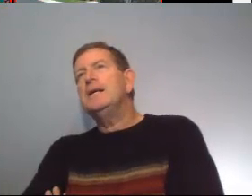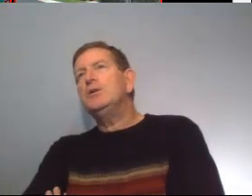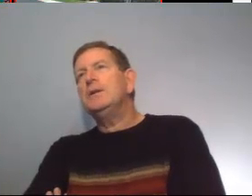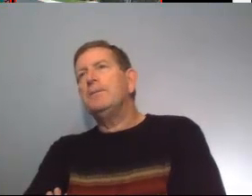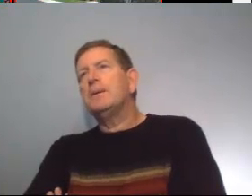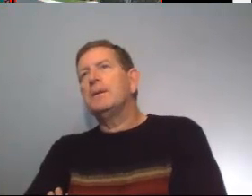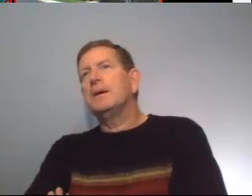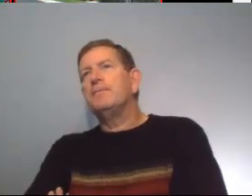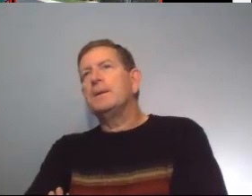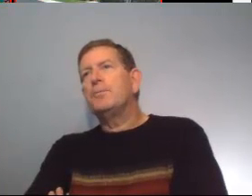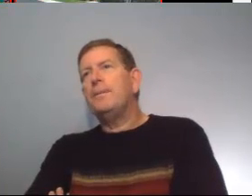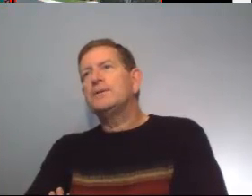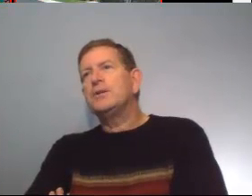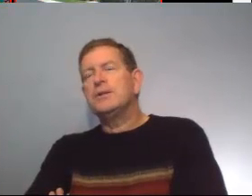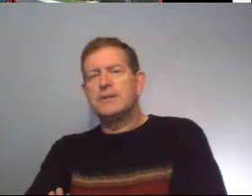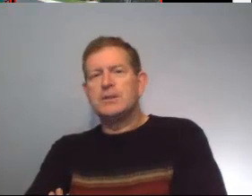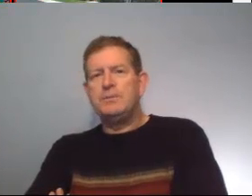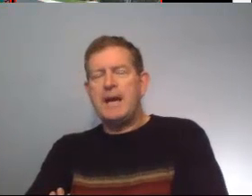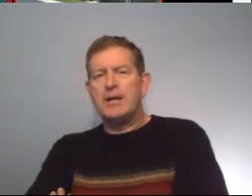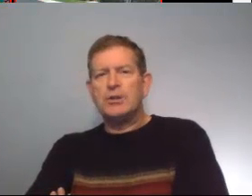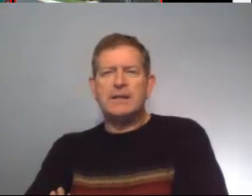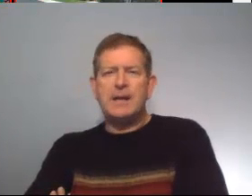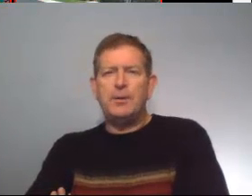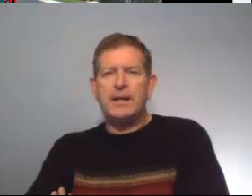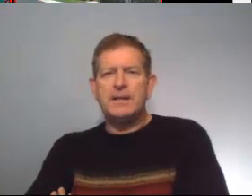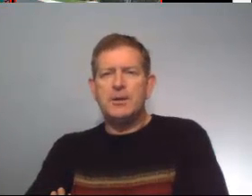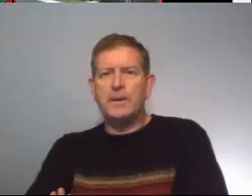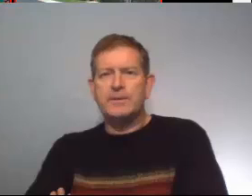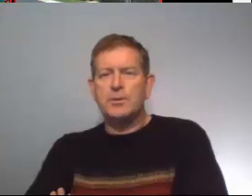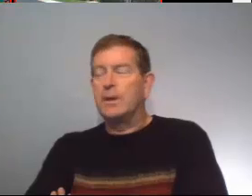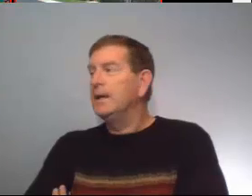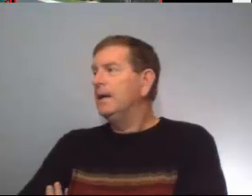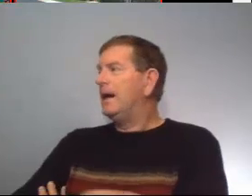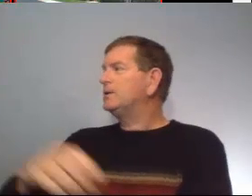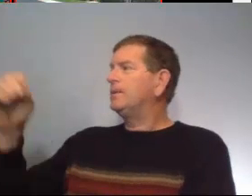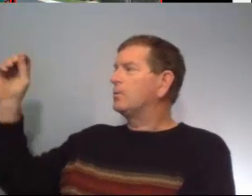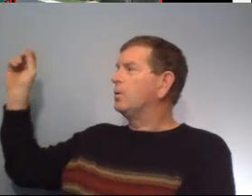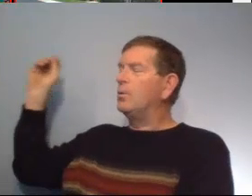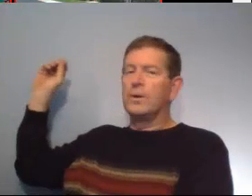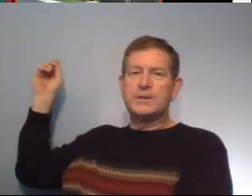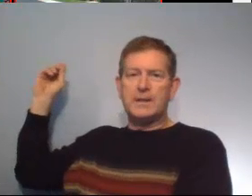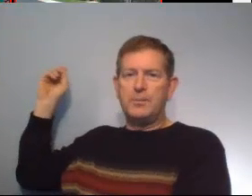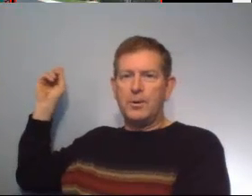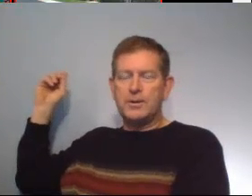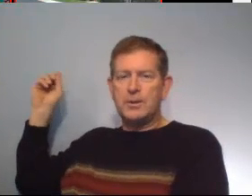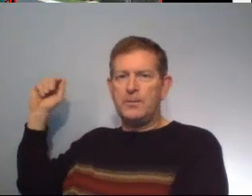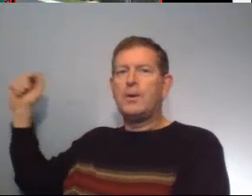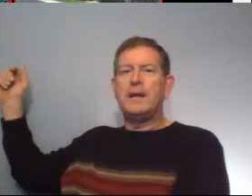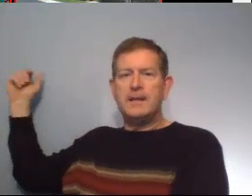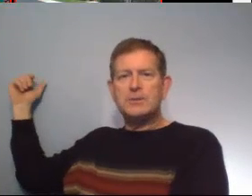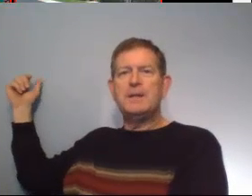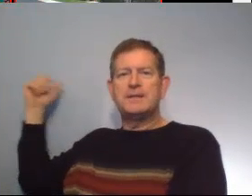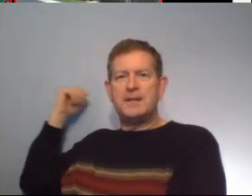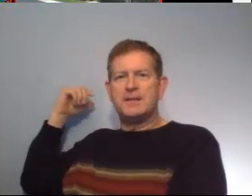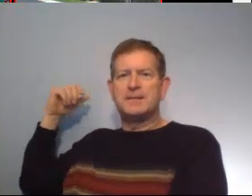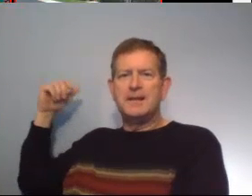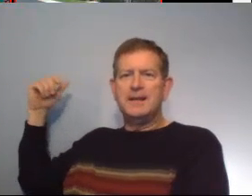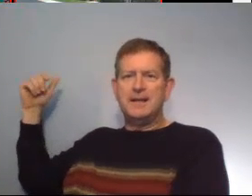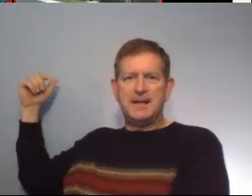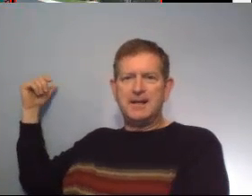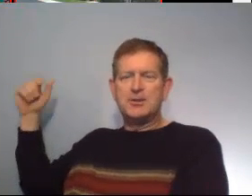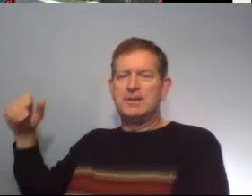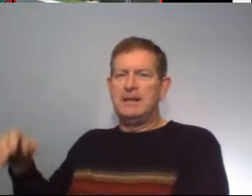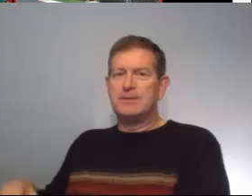was teaching them the prepositions in Spanish, and at that point I didn't know what I was doing. I simply wrote words on the board, told them, okay, this means